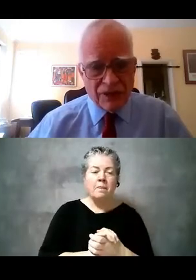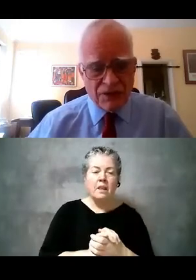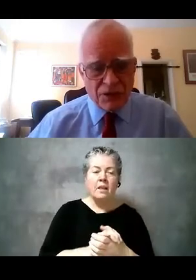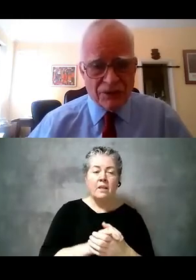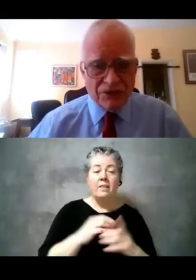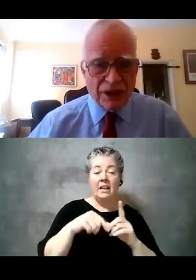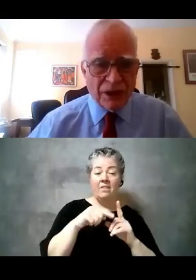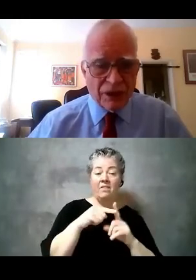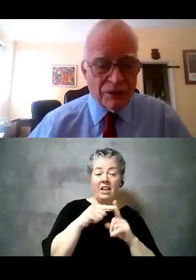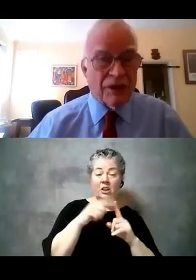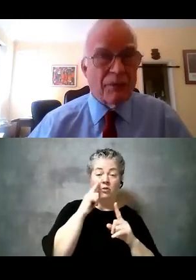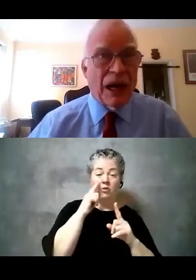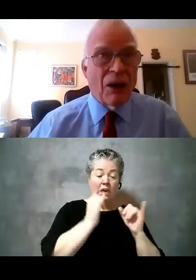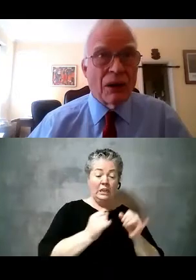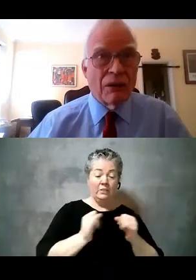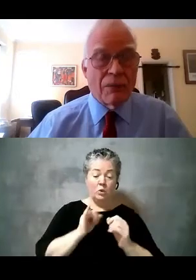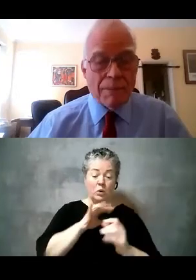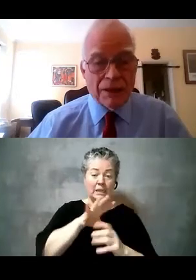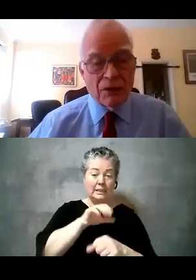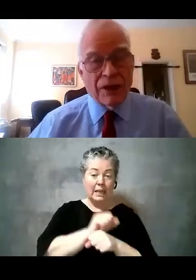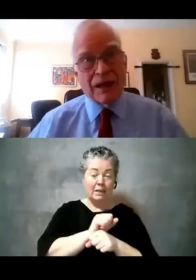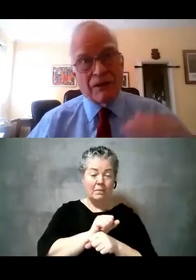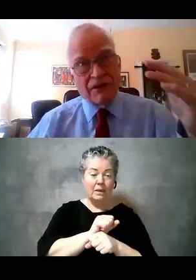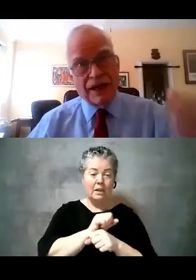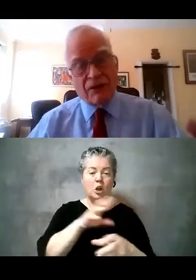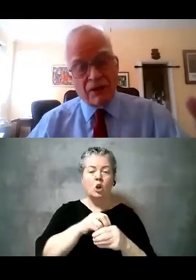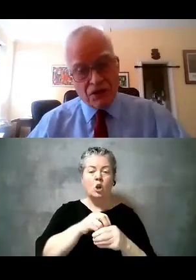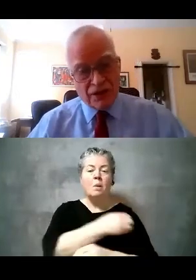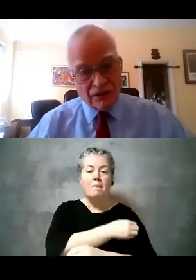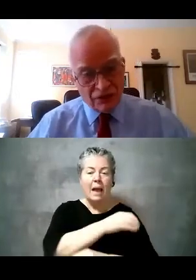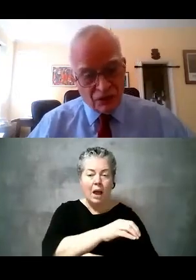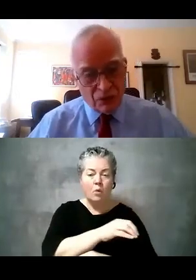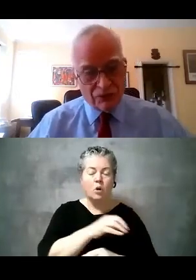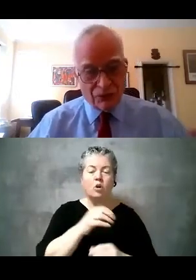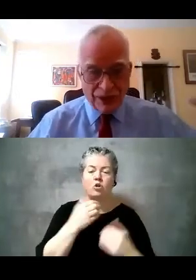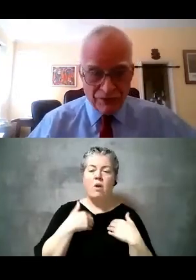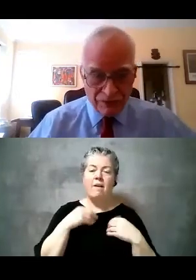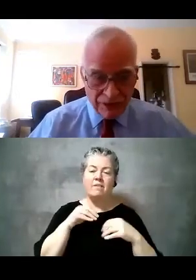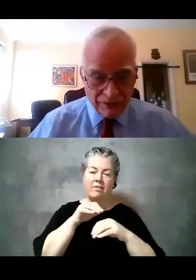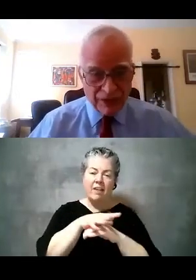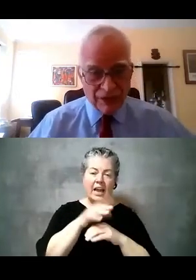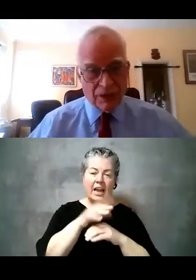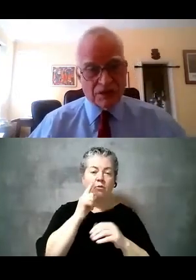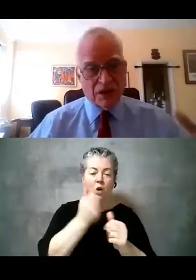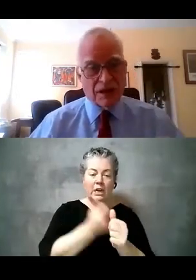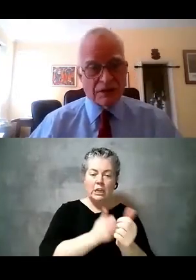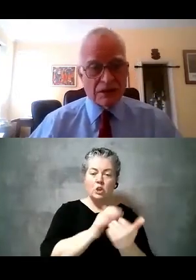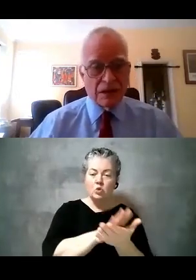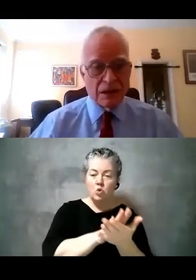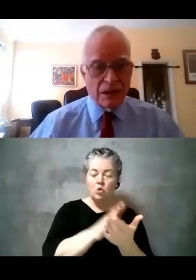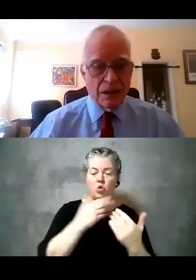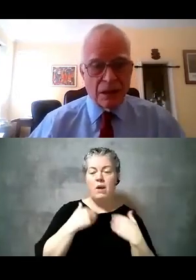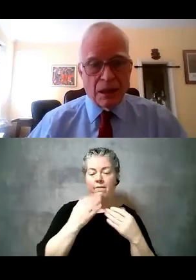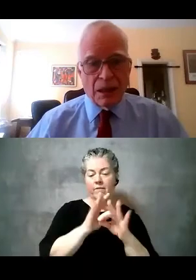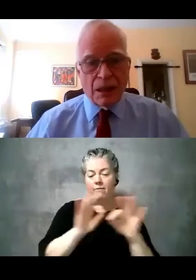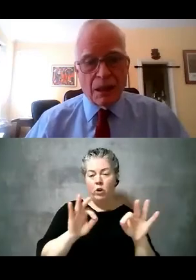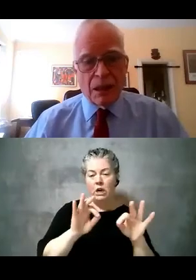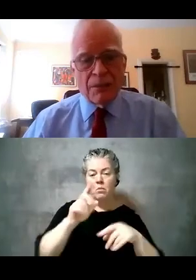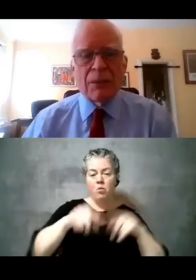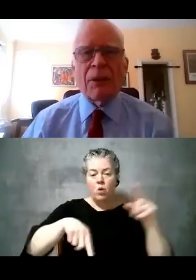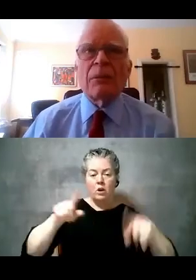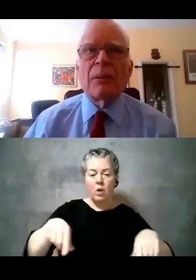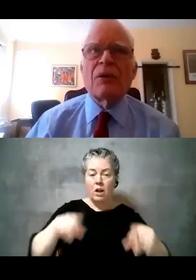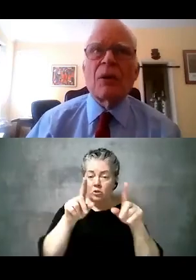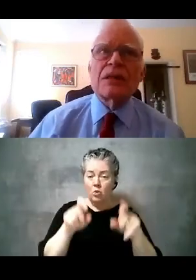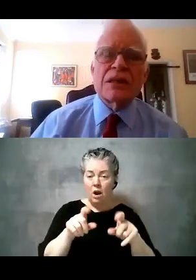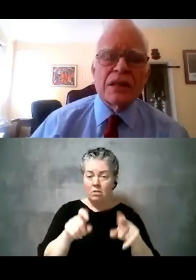advantages of individual assignment, including the power. And you get an effect for each and every school. So you have the fleet of randomized trials.